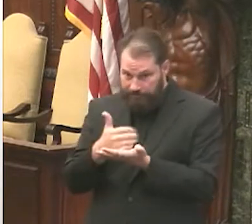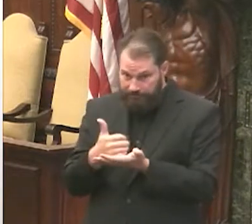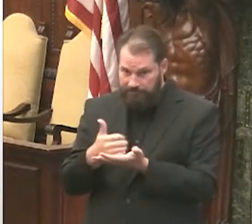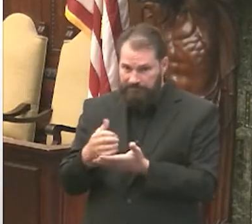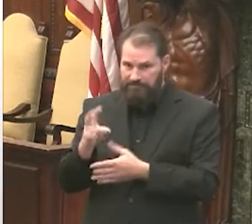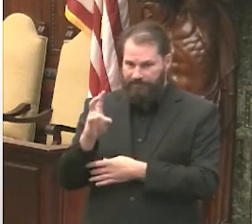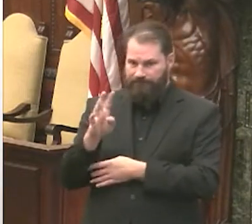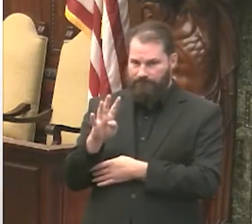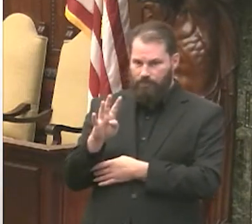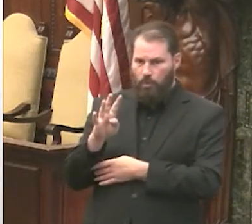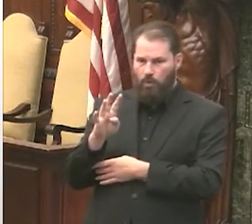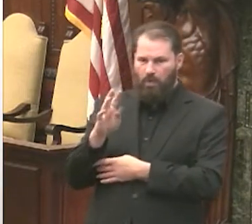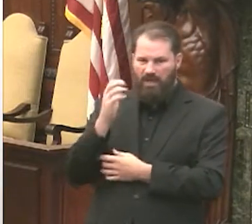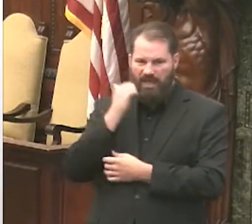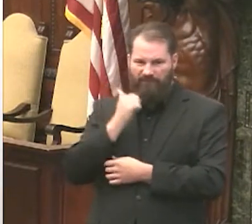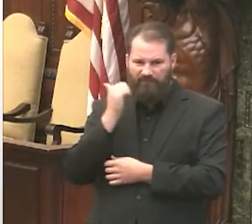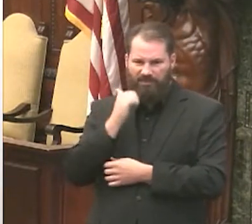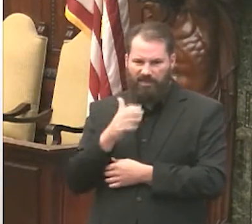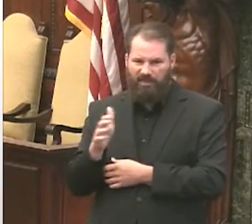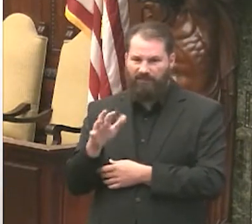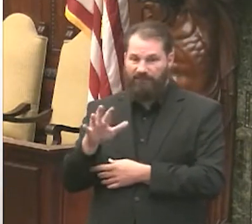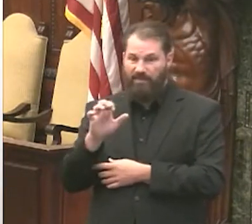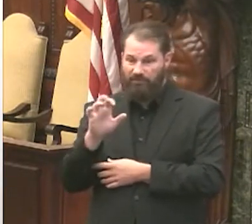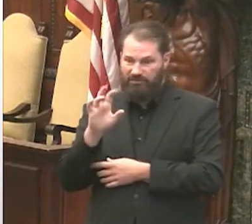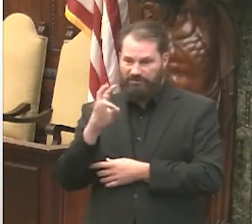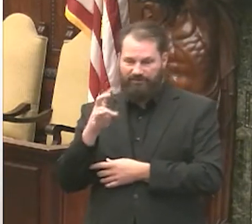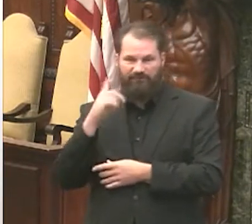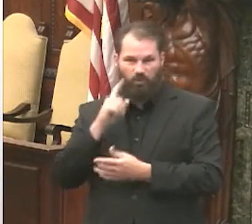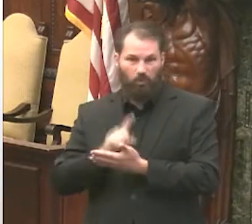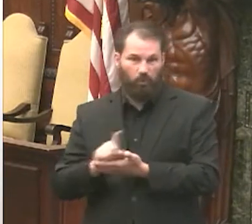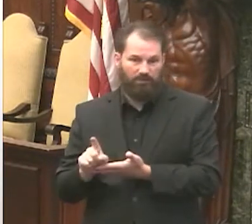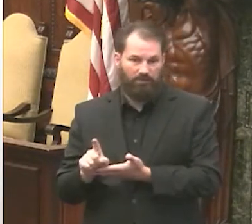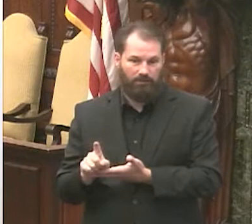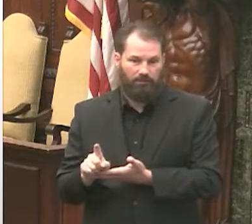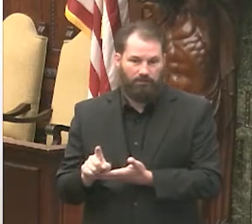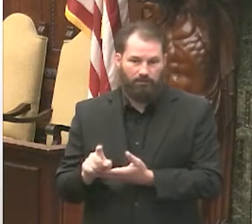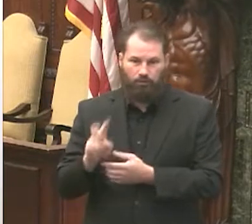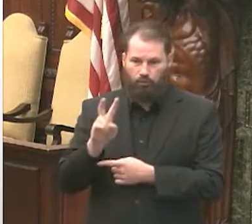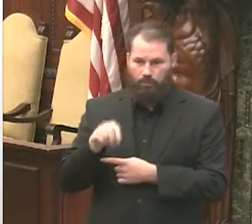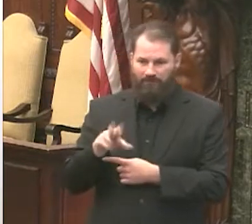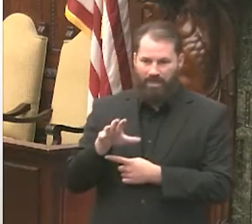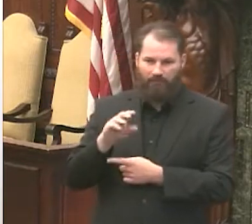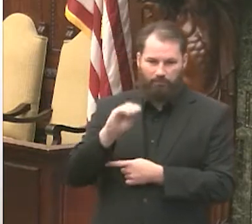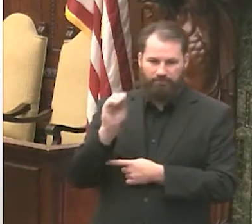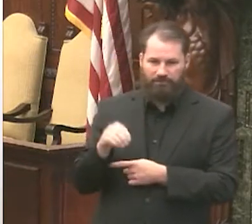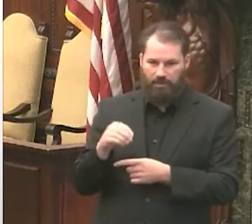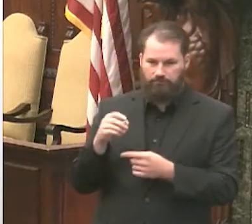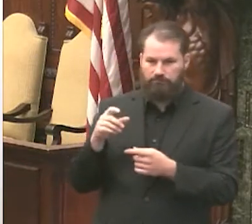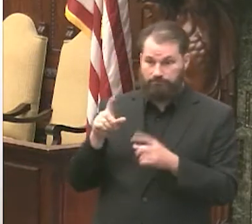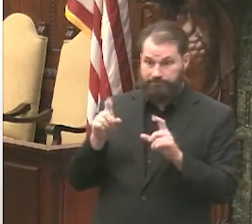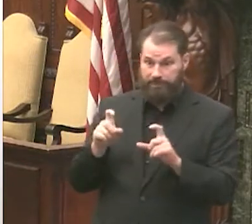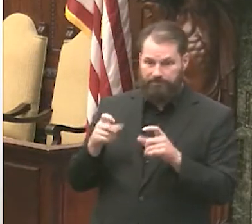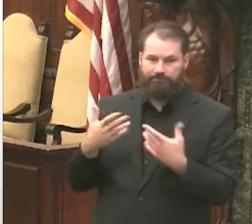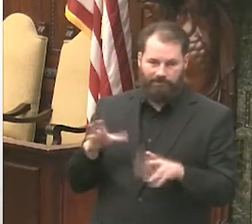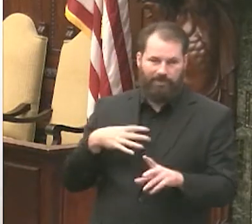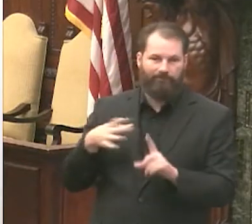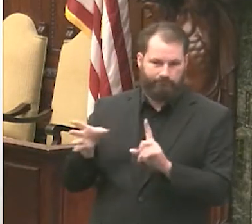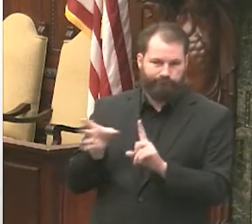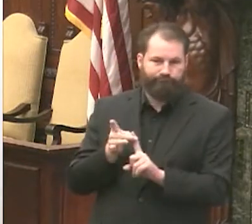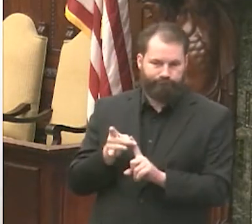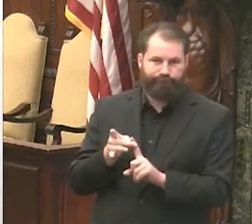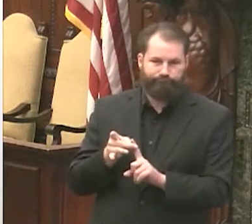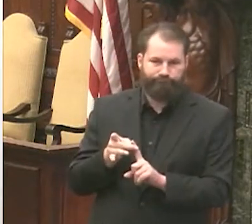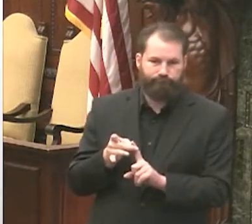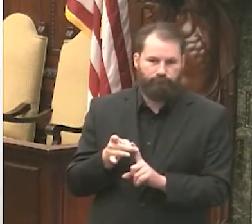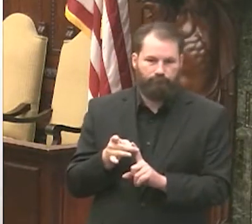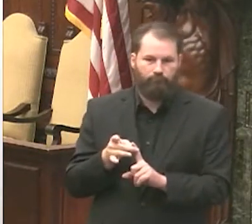of 517 cases for the week, and 2.5% of people tested positive. Those numbers are similar to what we